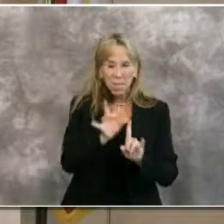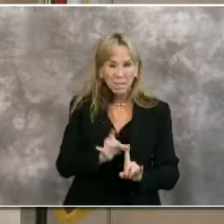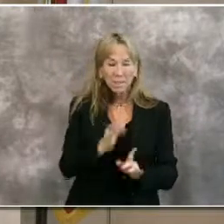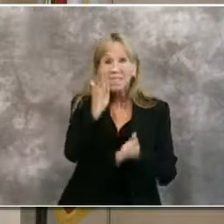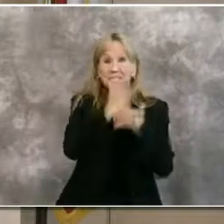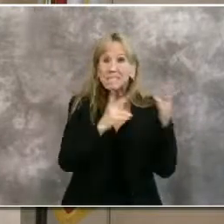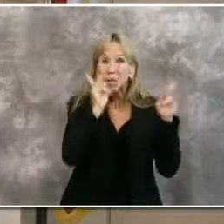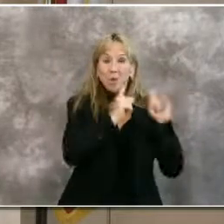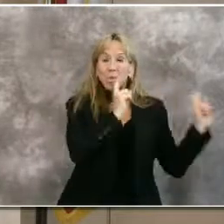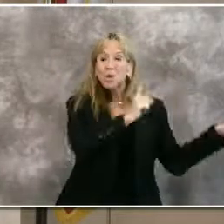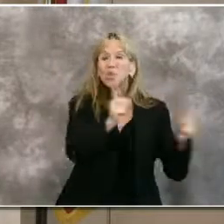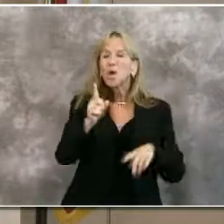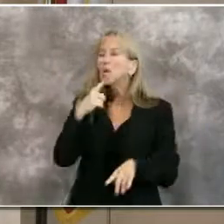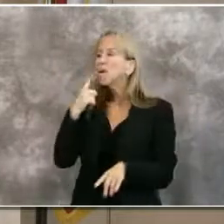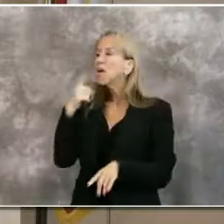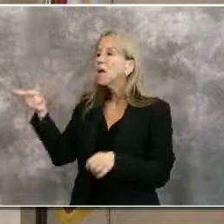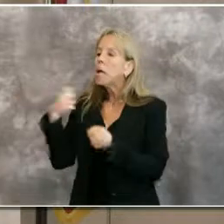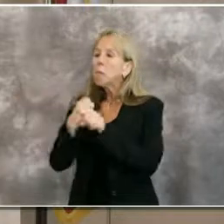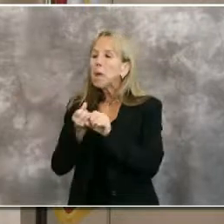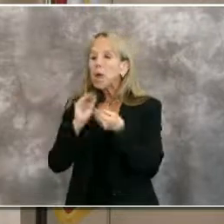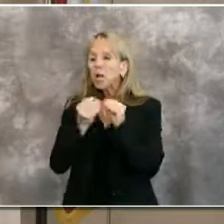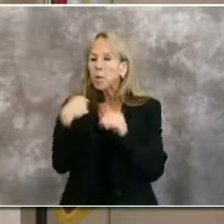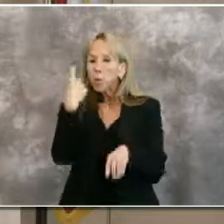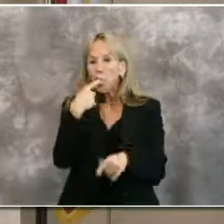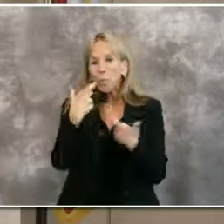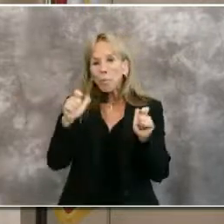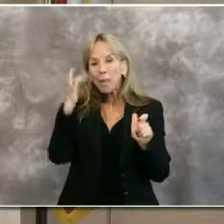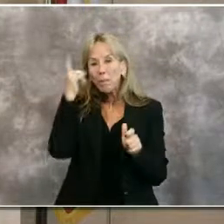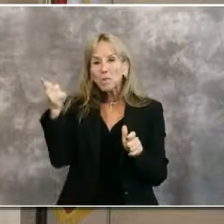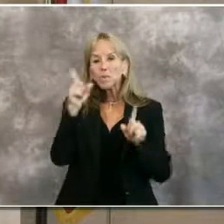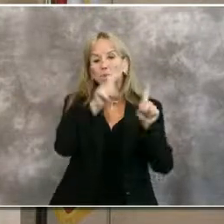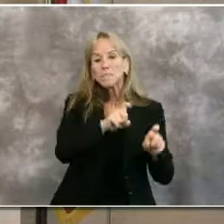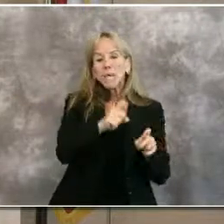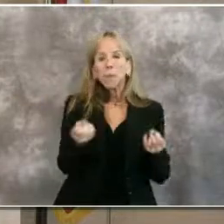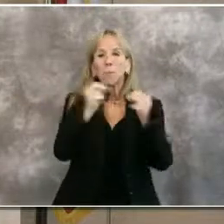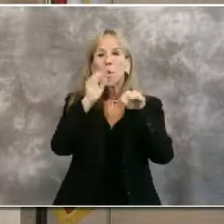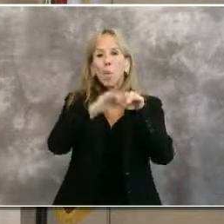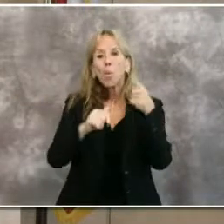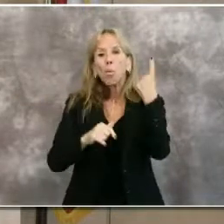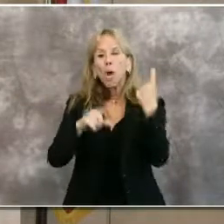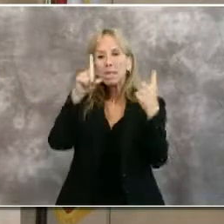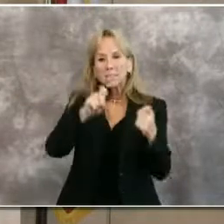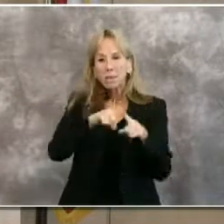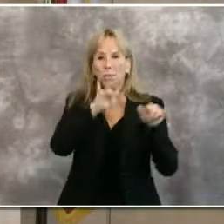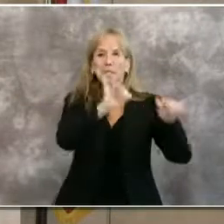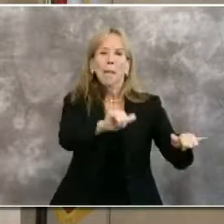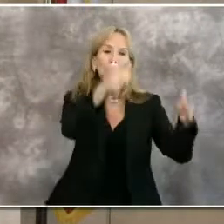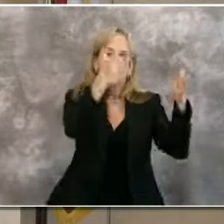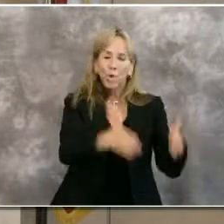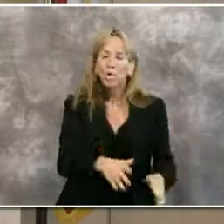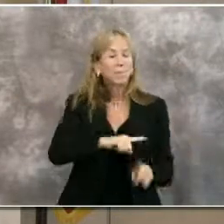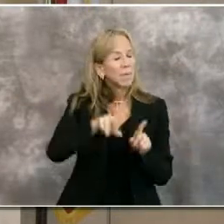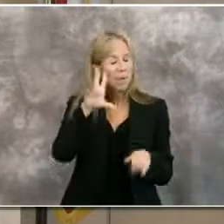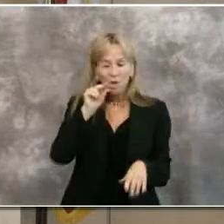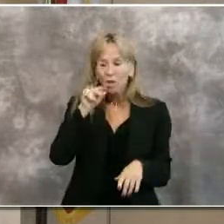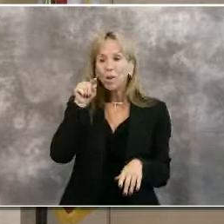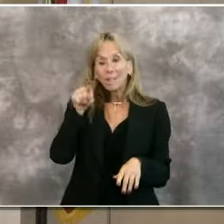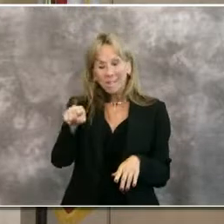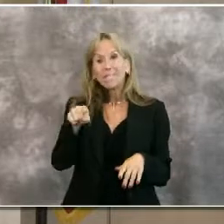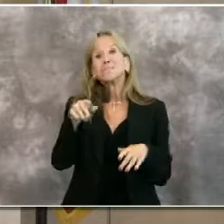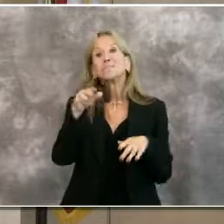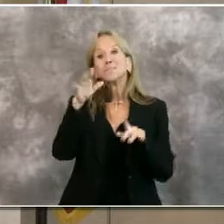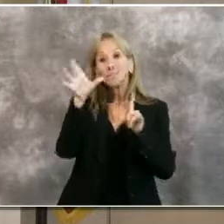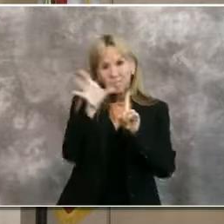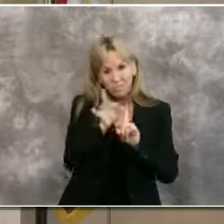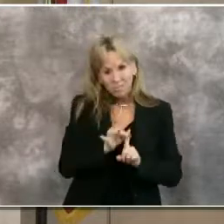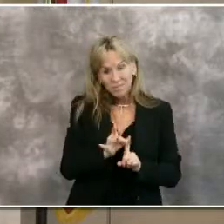rumors are out there, that we might be increasing our total. So these are all confirmed cases based on the definitions that I shared with